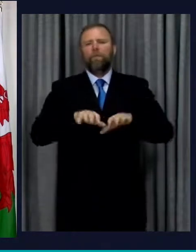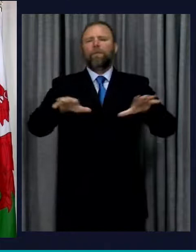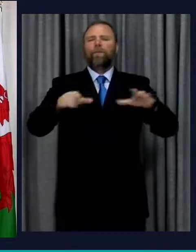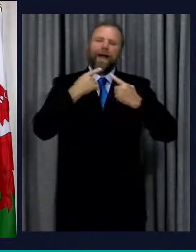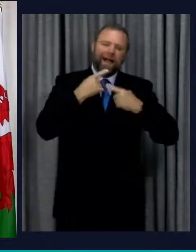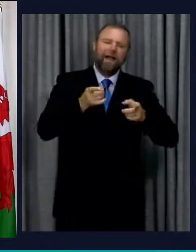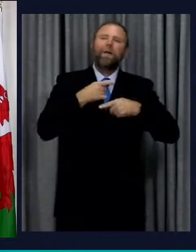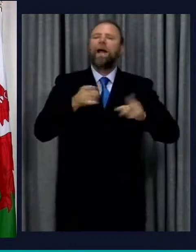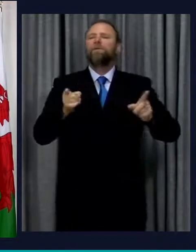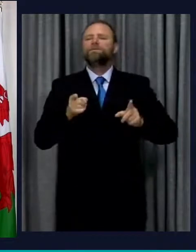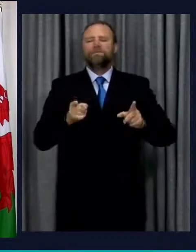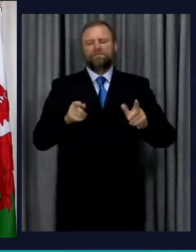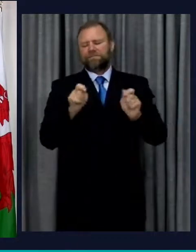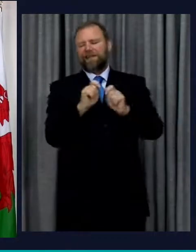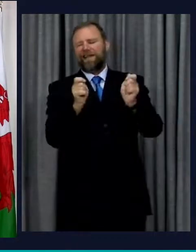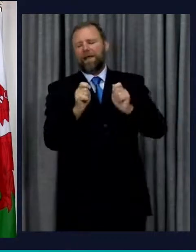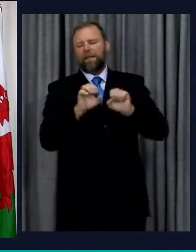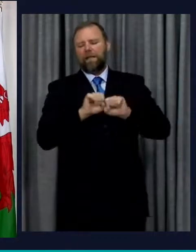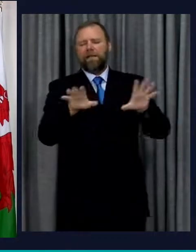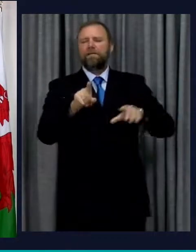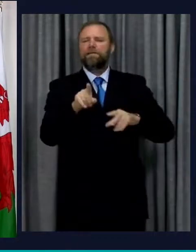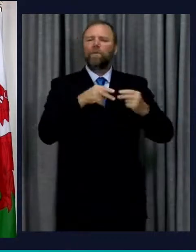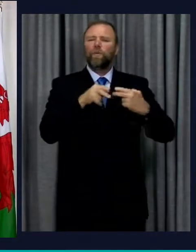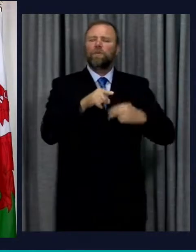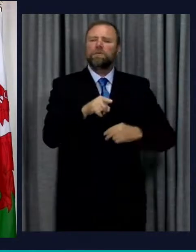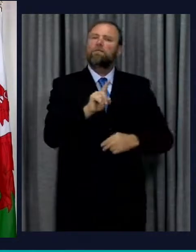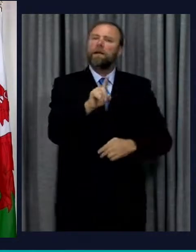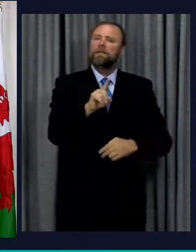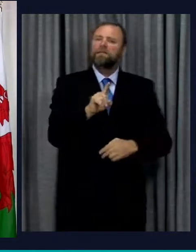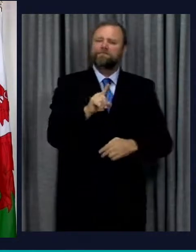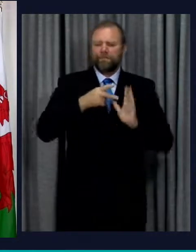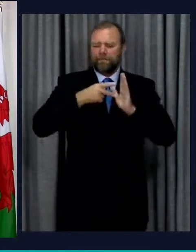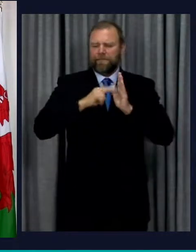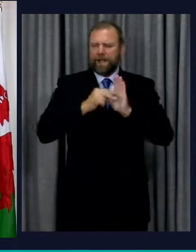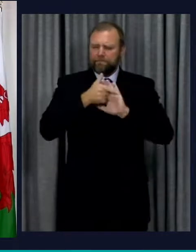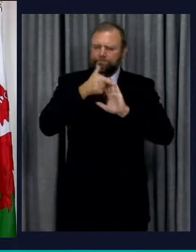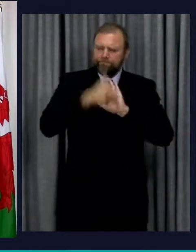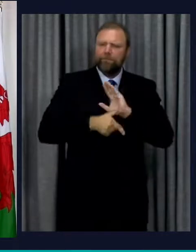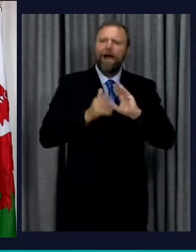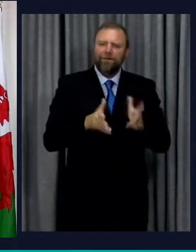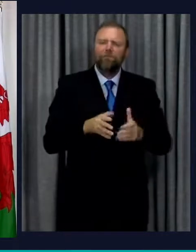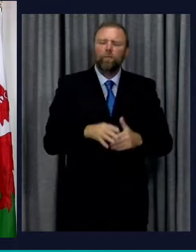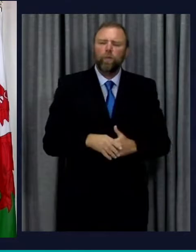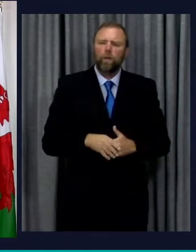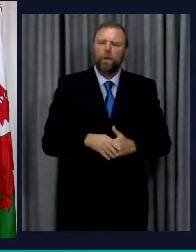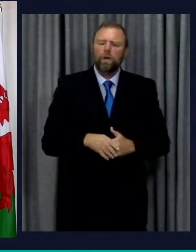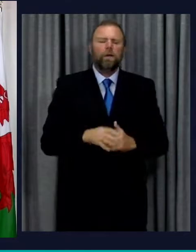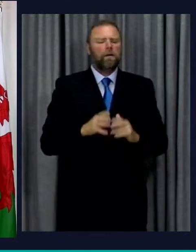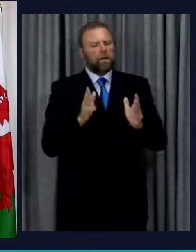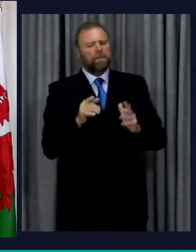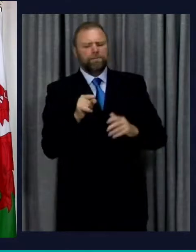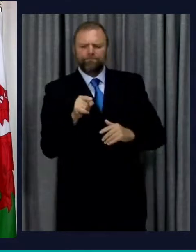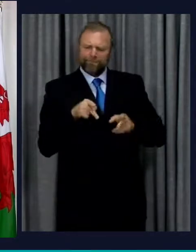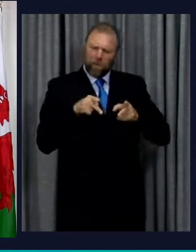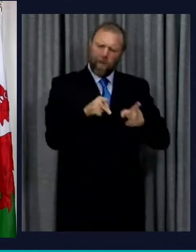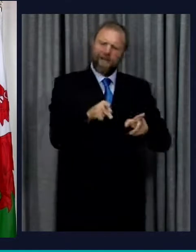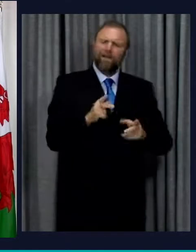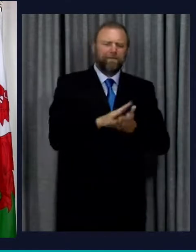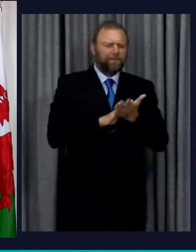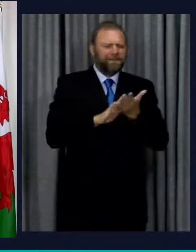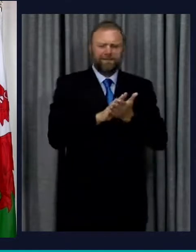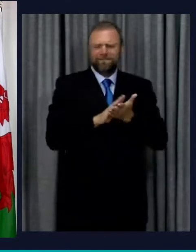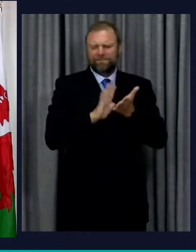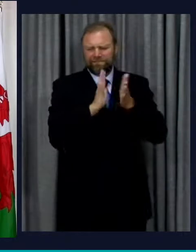then unravel in a matter of days. But we can see that this path costs businesses, erodes trusts, and leaves